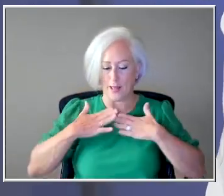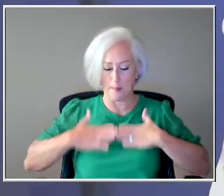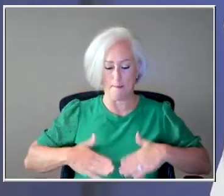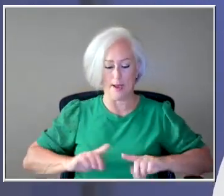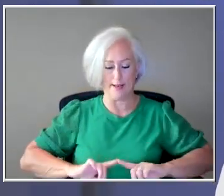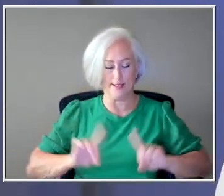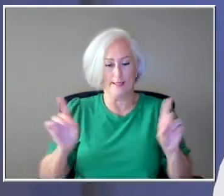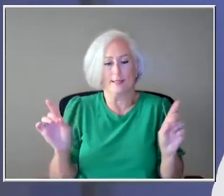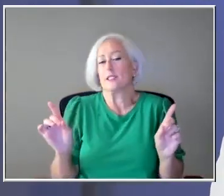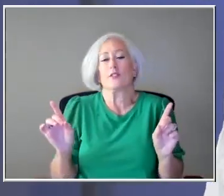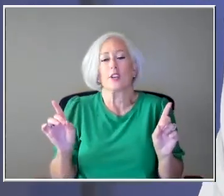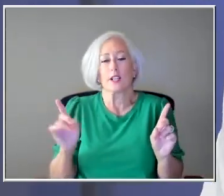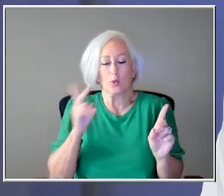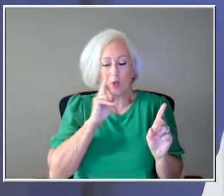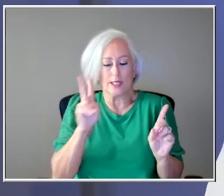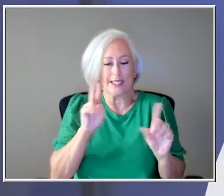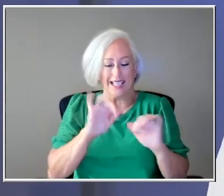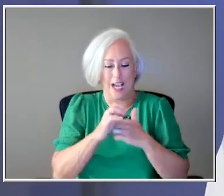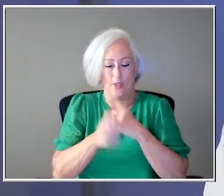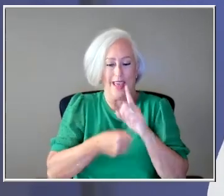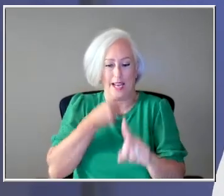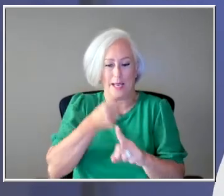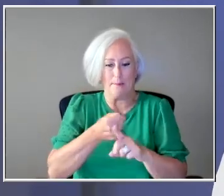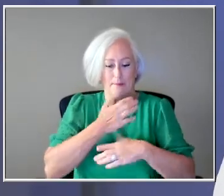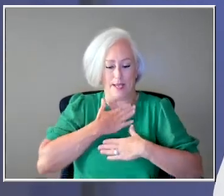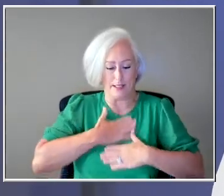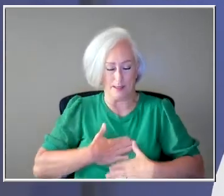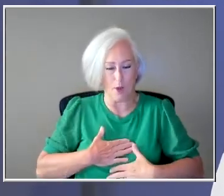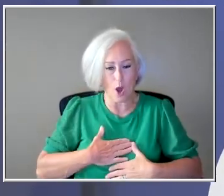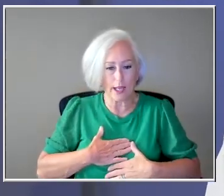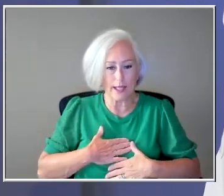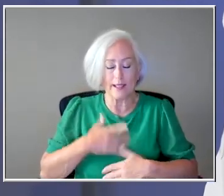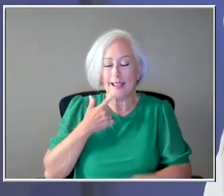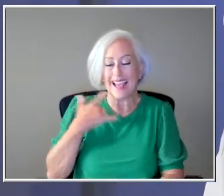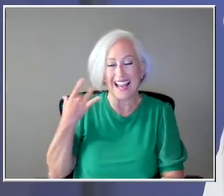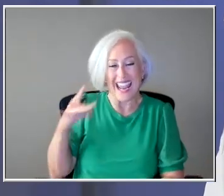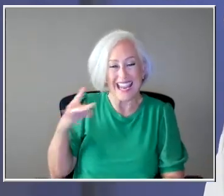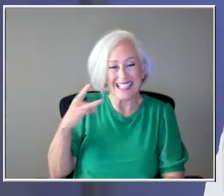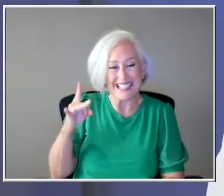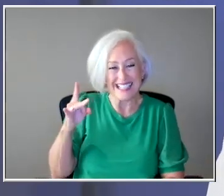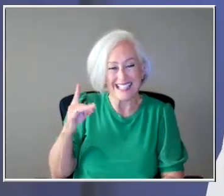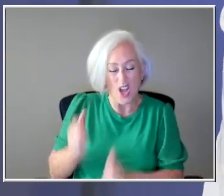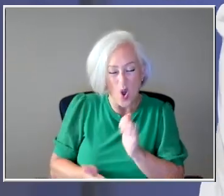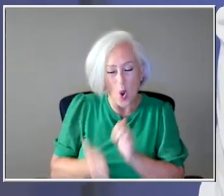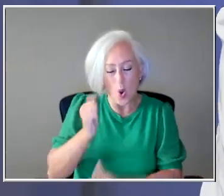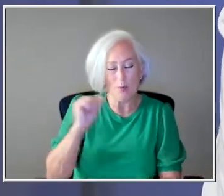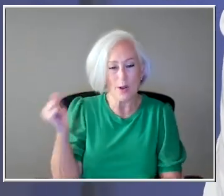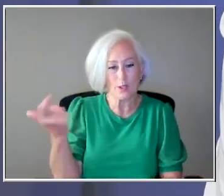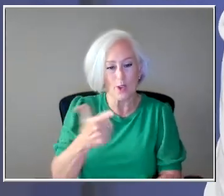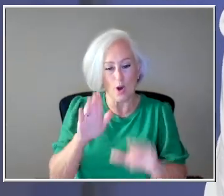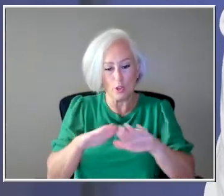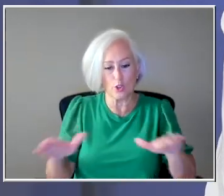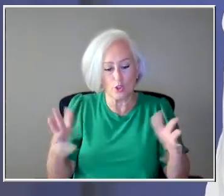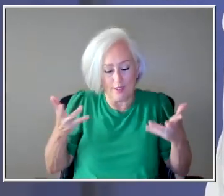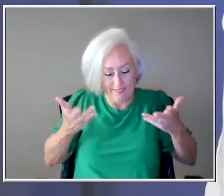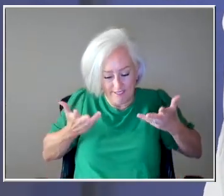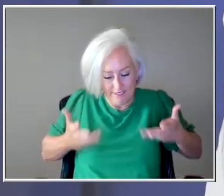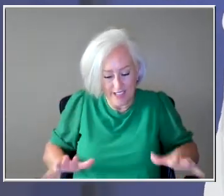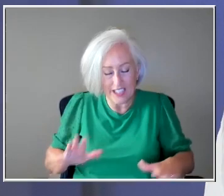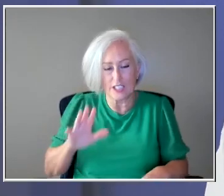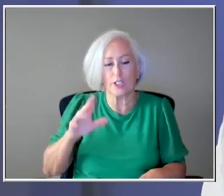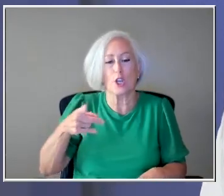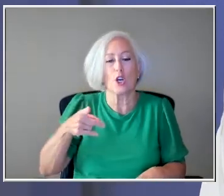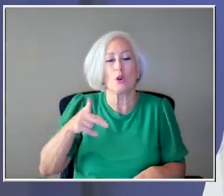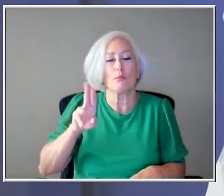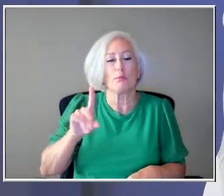the impact of that is. And 18, almost all children have completed puberty by the age of 18, so